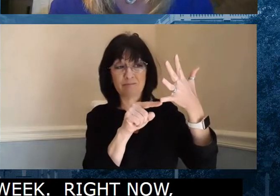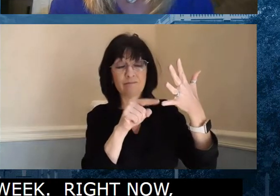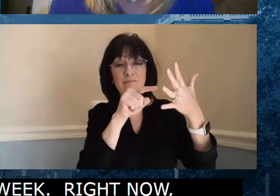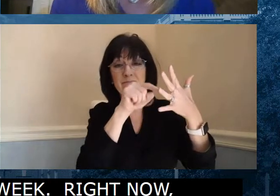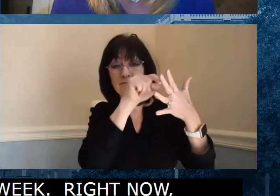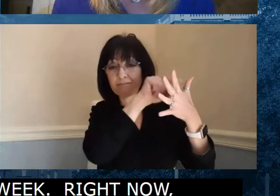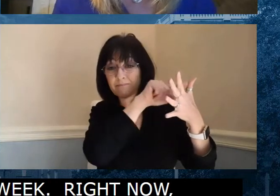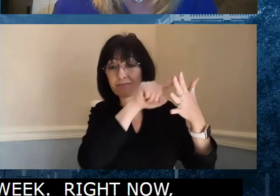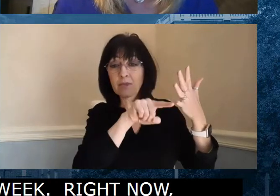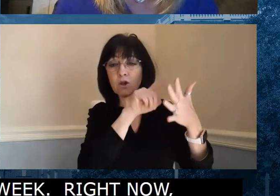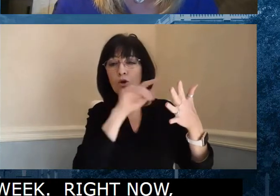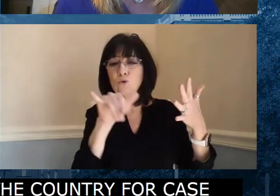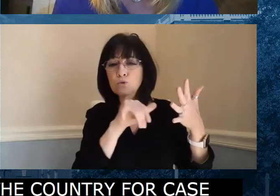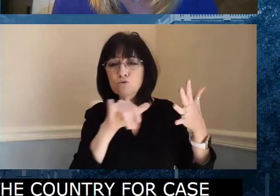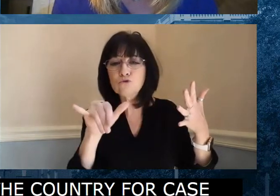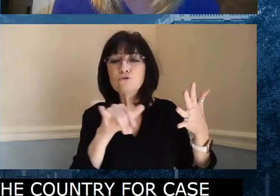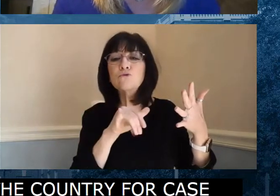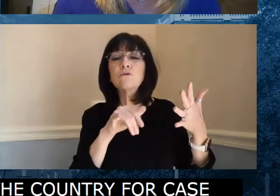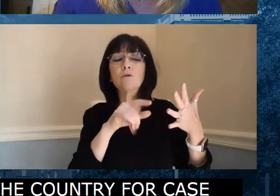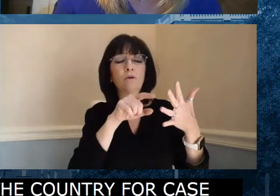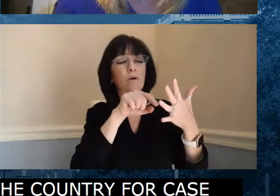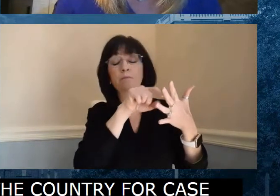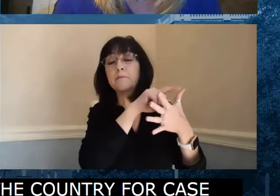Jersey, and Pennsylvania.